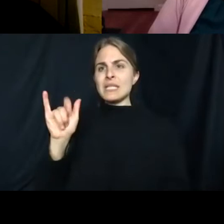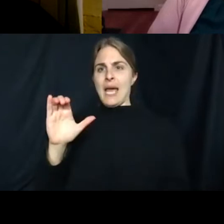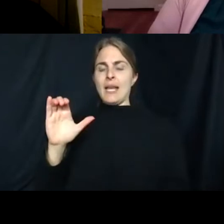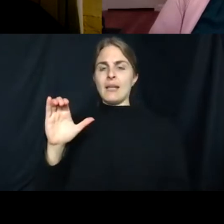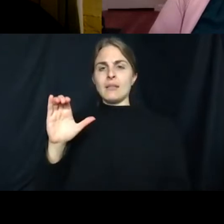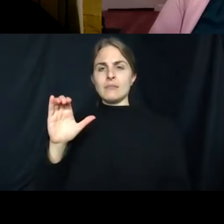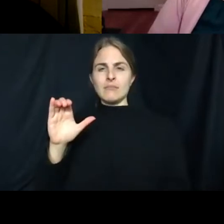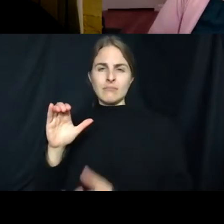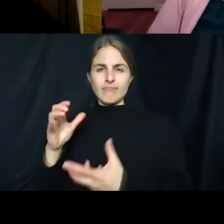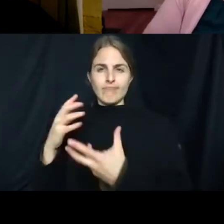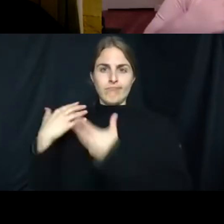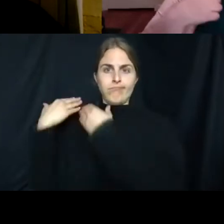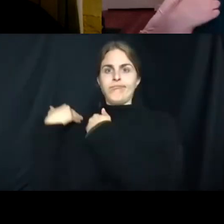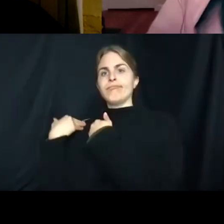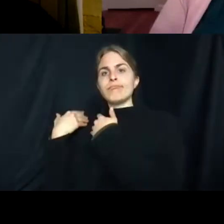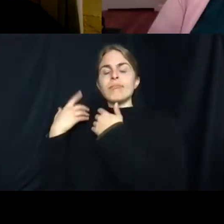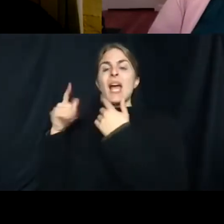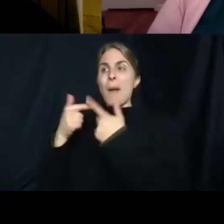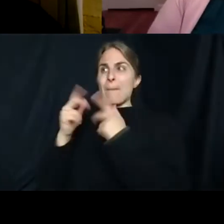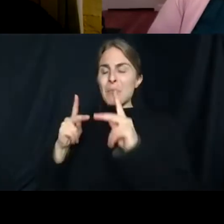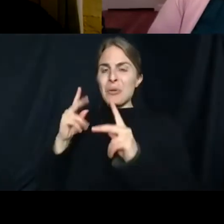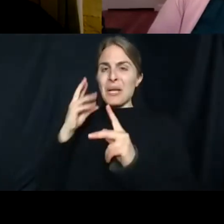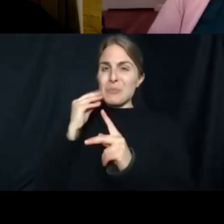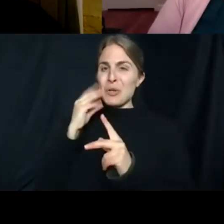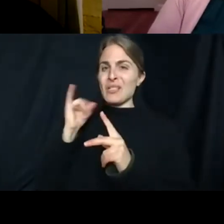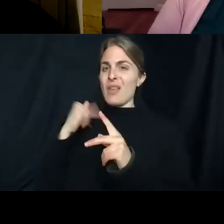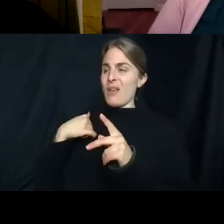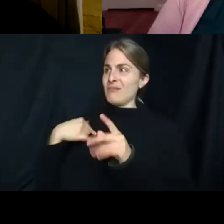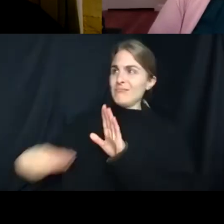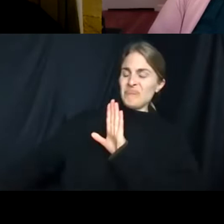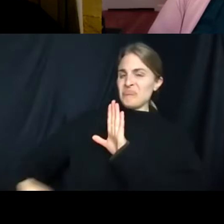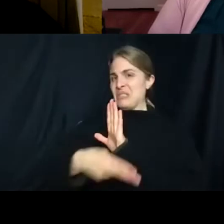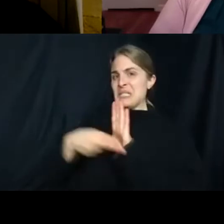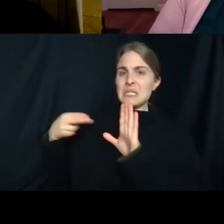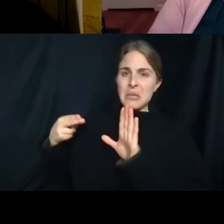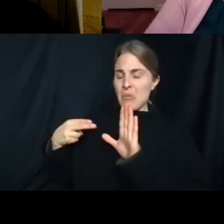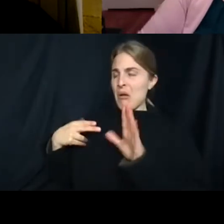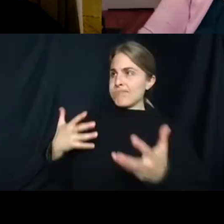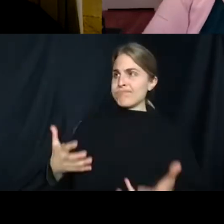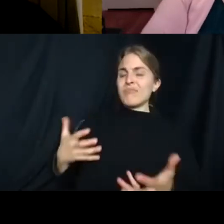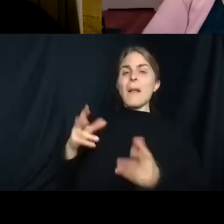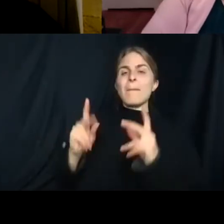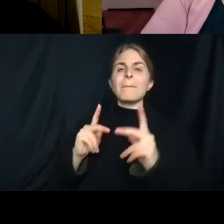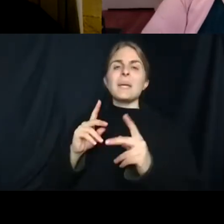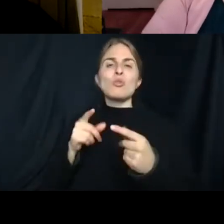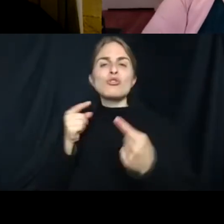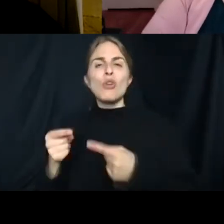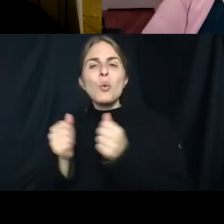when people experience weight stigma, their body is more likely to maybe struggle with glucose